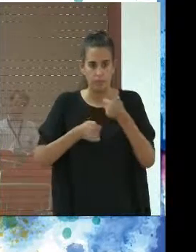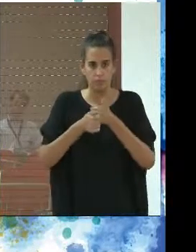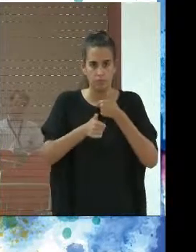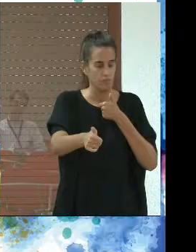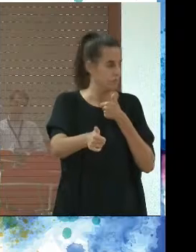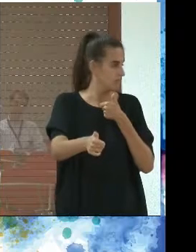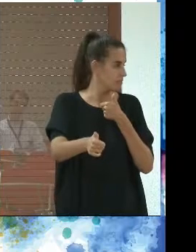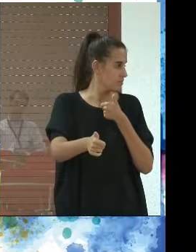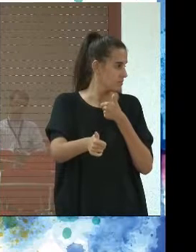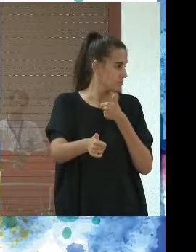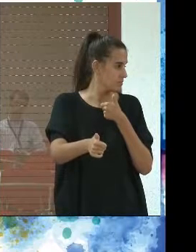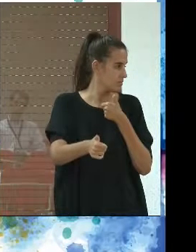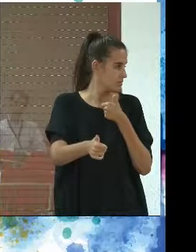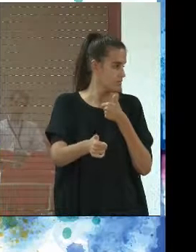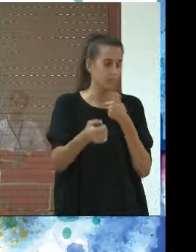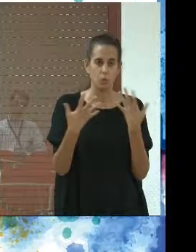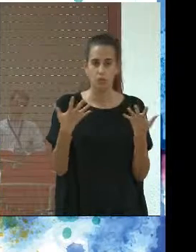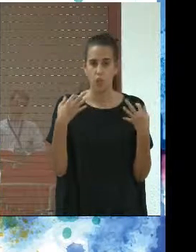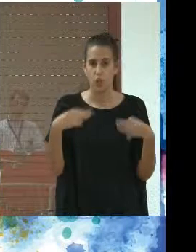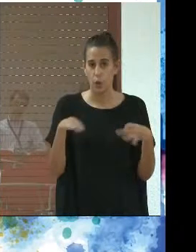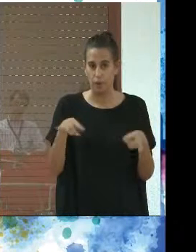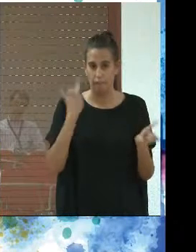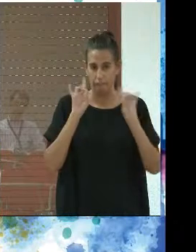and anticipate events.